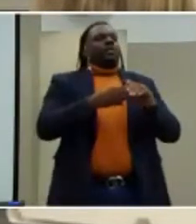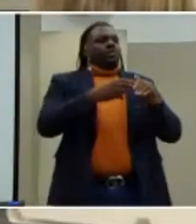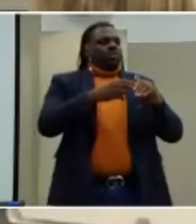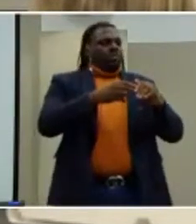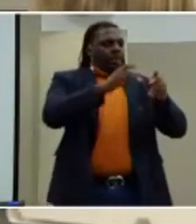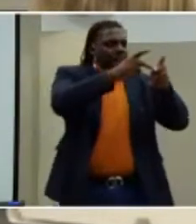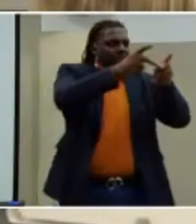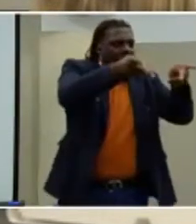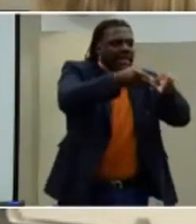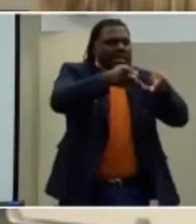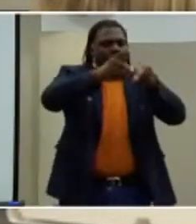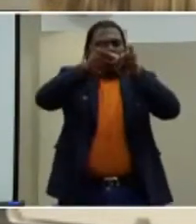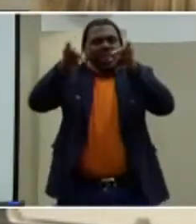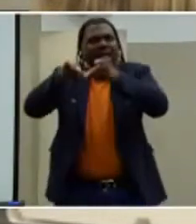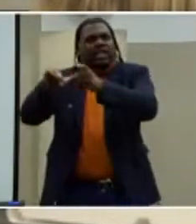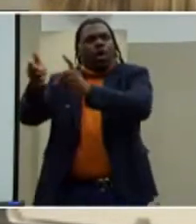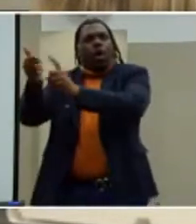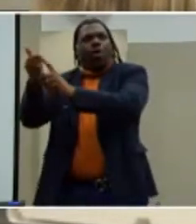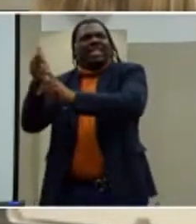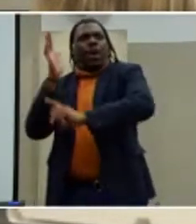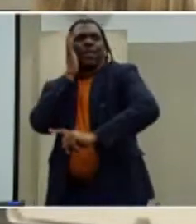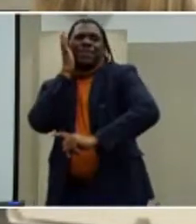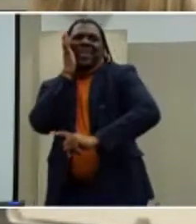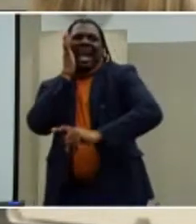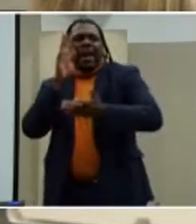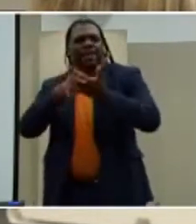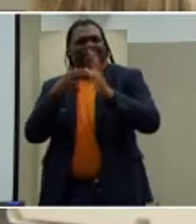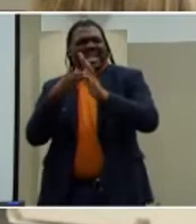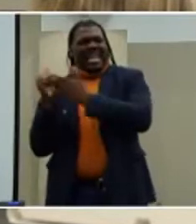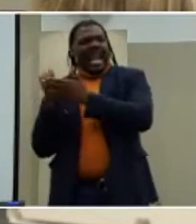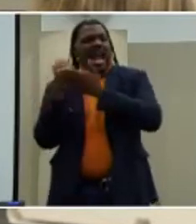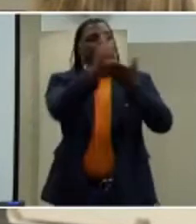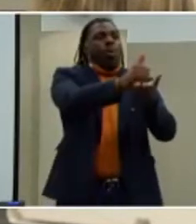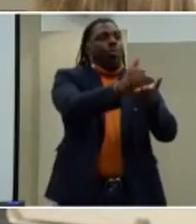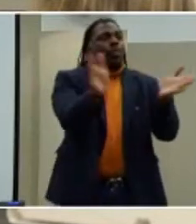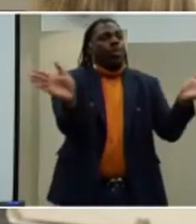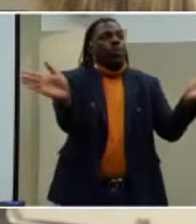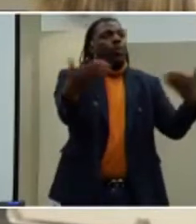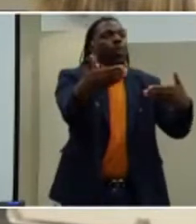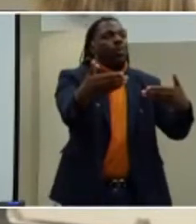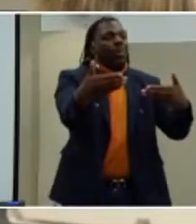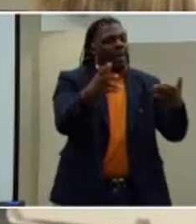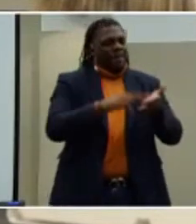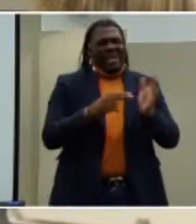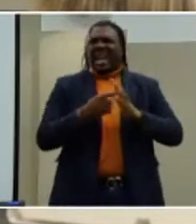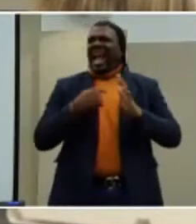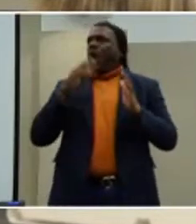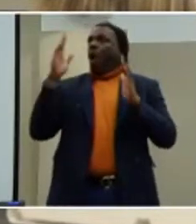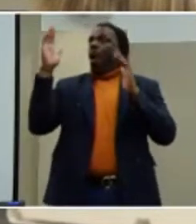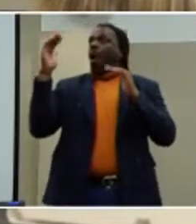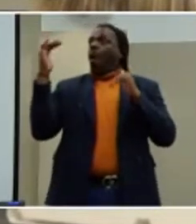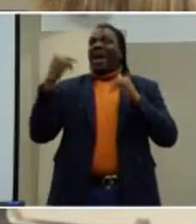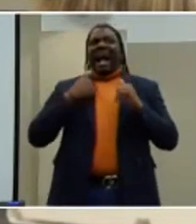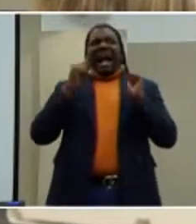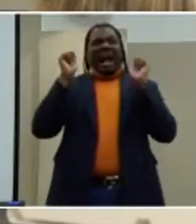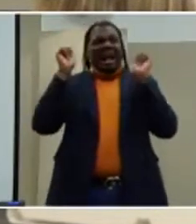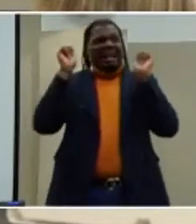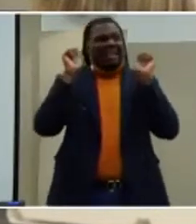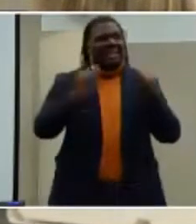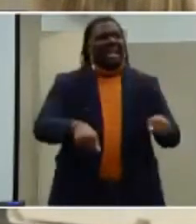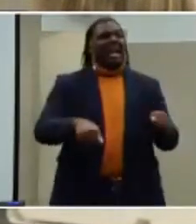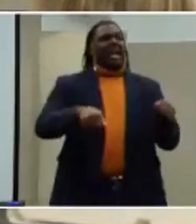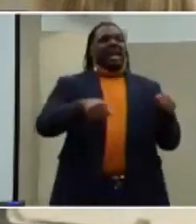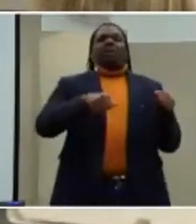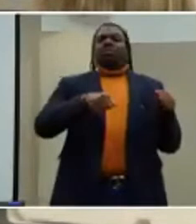beds in hotel rooms that are designated as accessible rooms. I'm hoping to be able to circulate this to